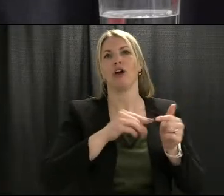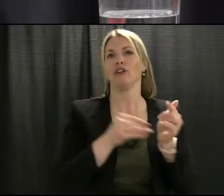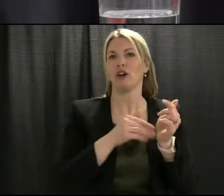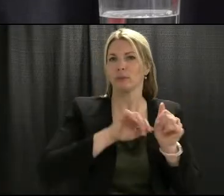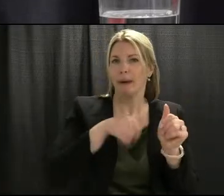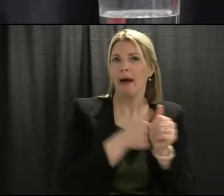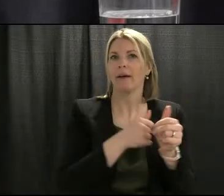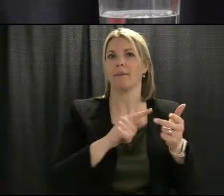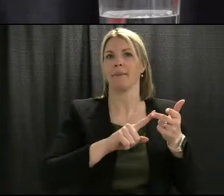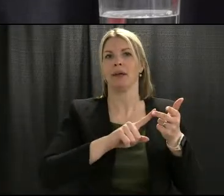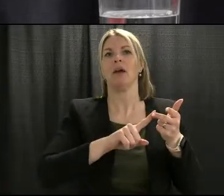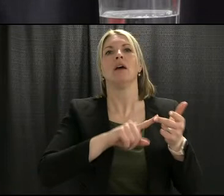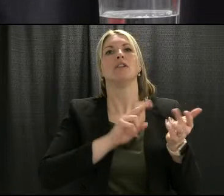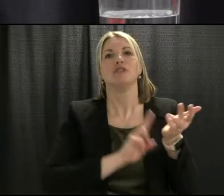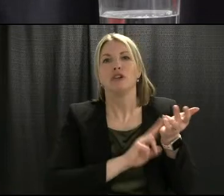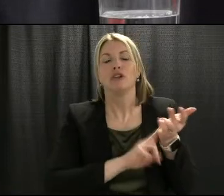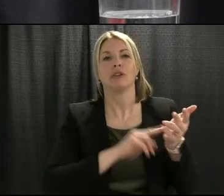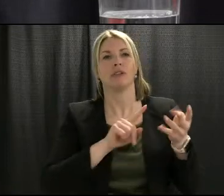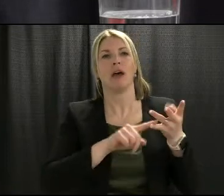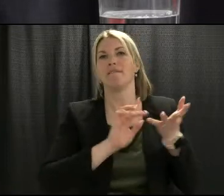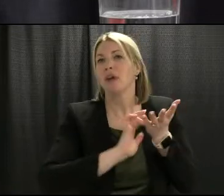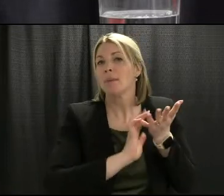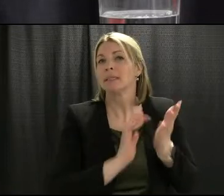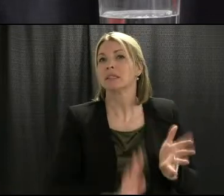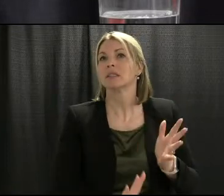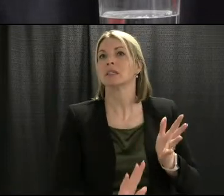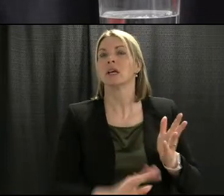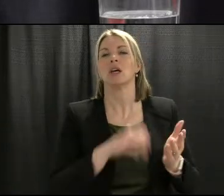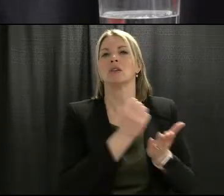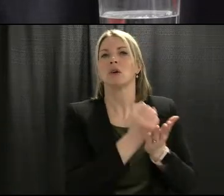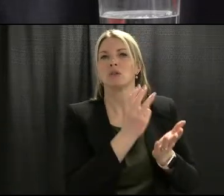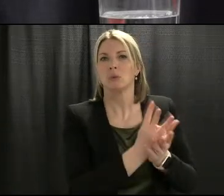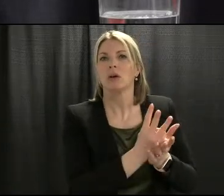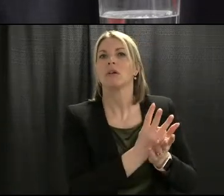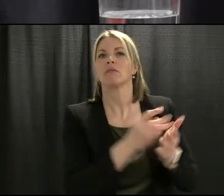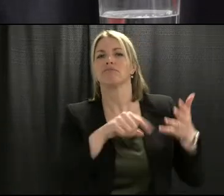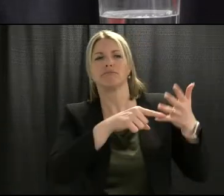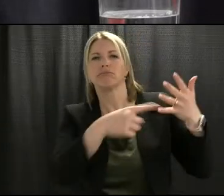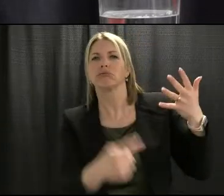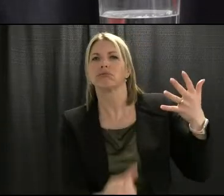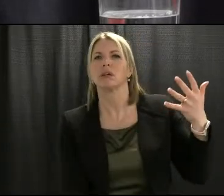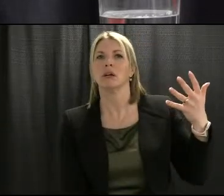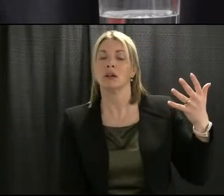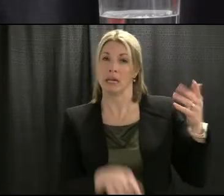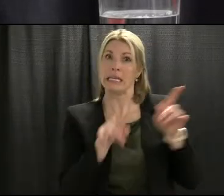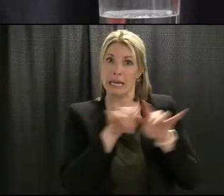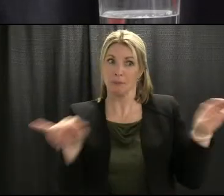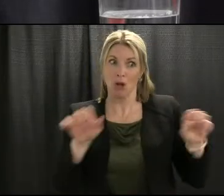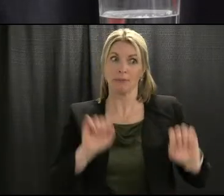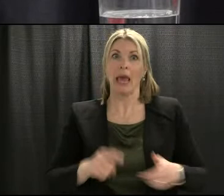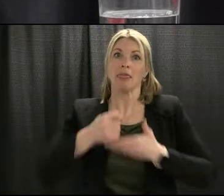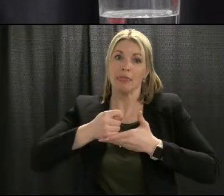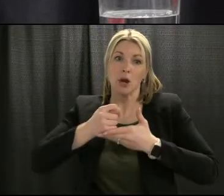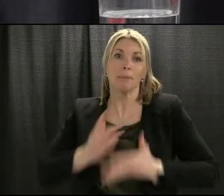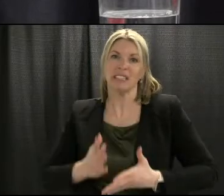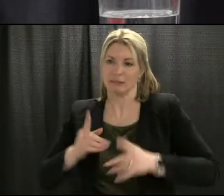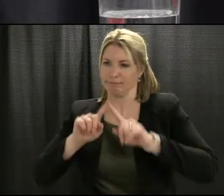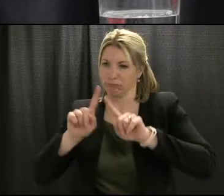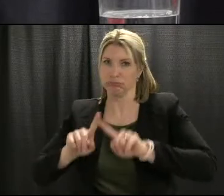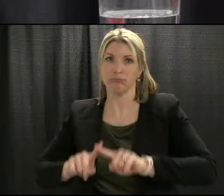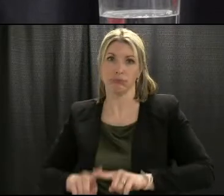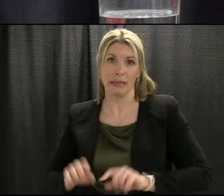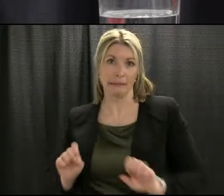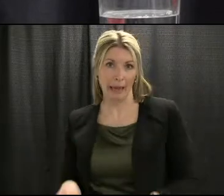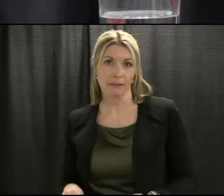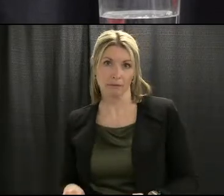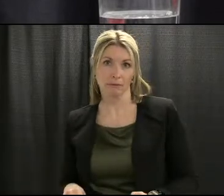nurses, social workers, pharmacists, and allied health professionals such as occupational therapists. Team